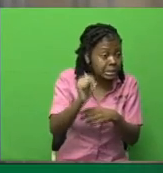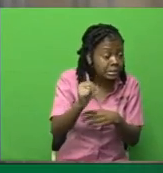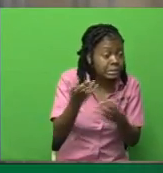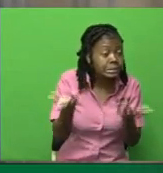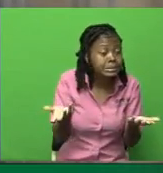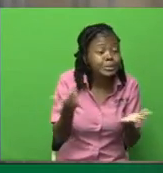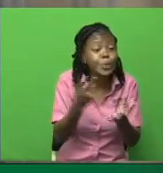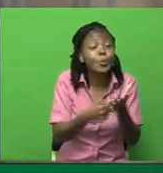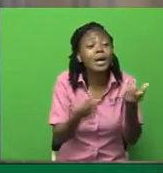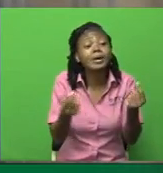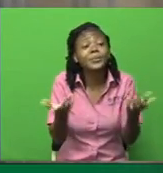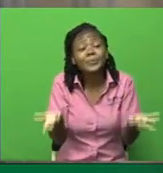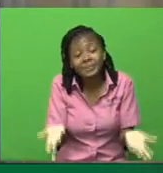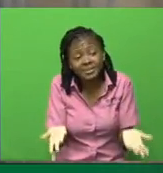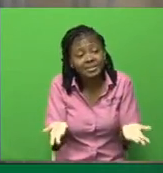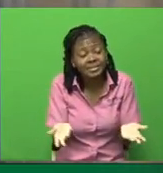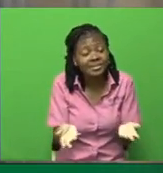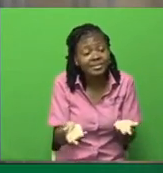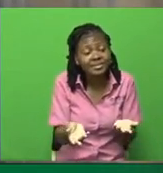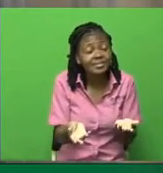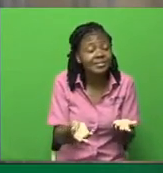of the refinery closure